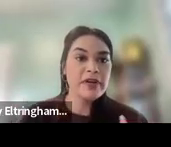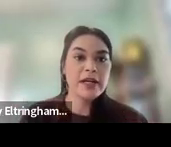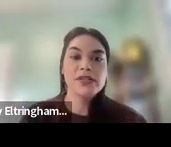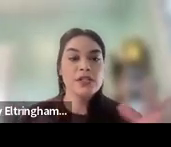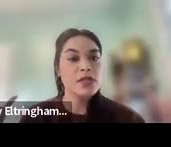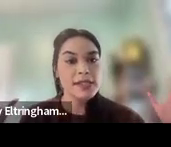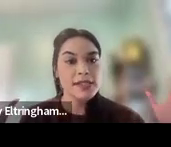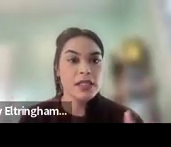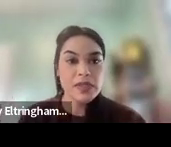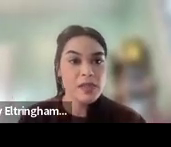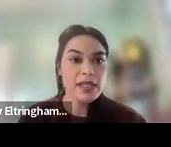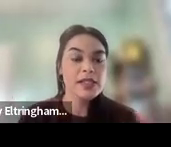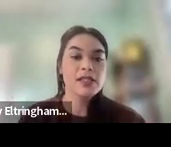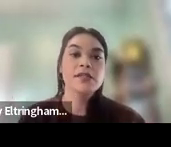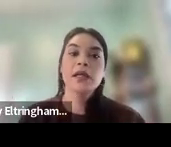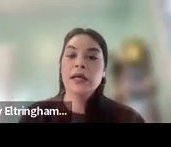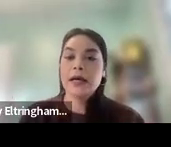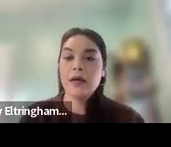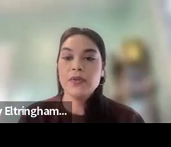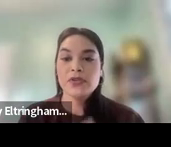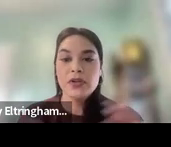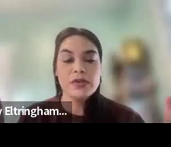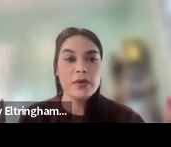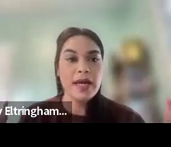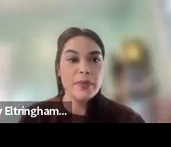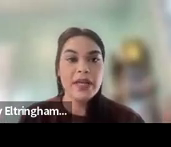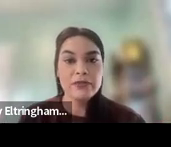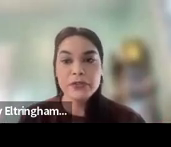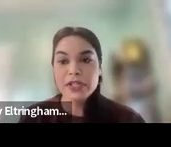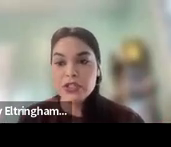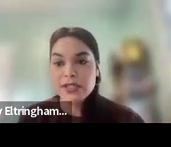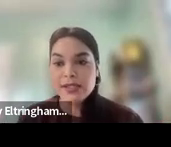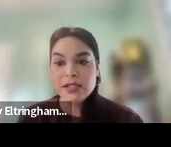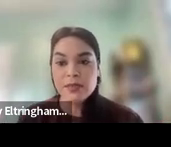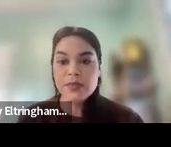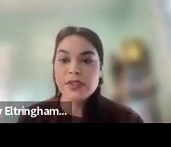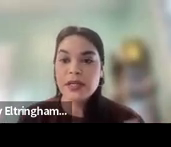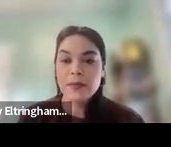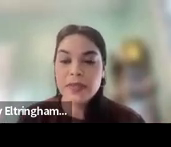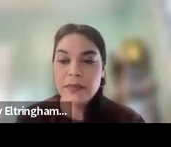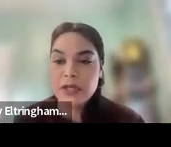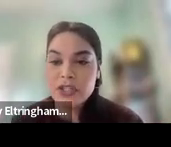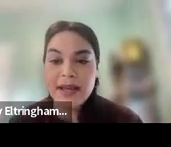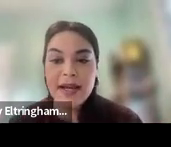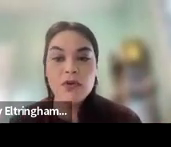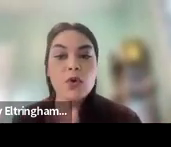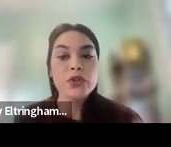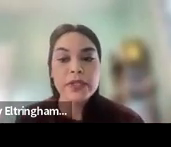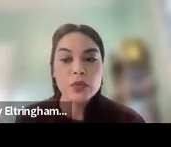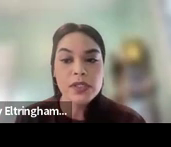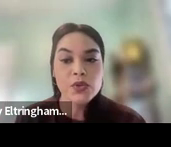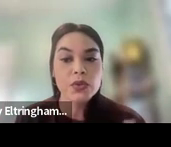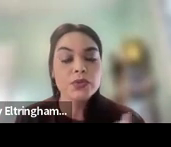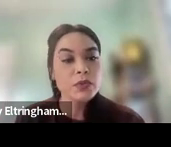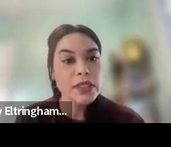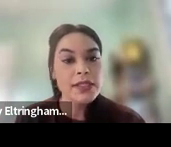air purifiers that you can stand up in spaces, there's also HEPA air filtration systems. Kim mentioned they have whole